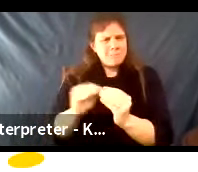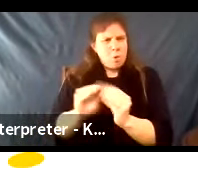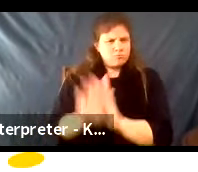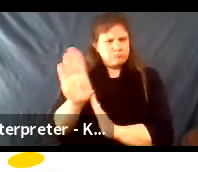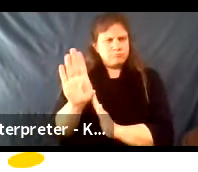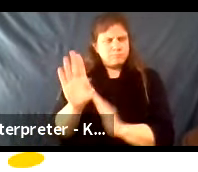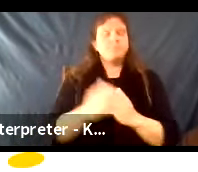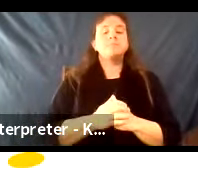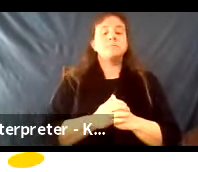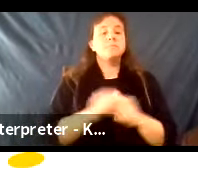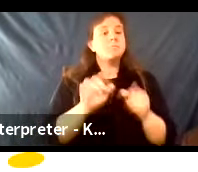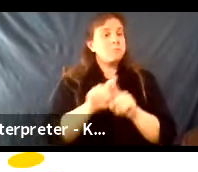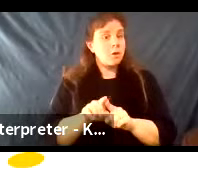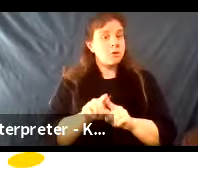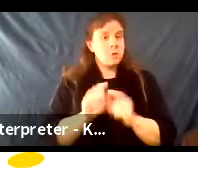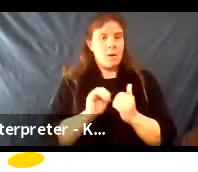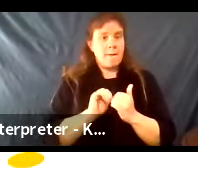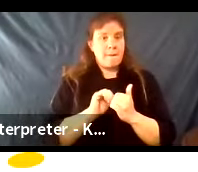how.